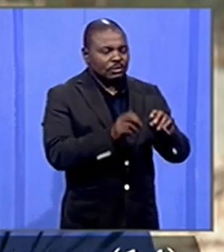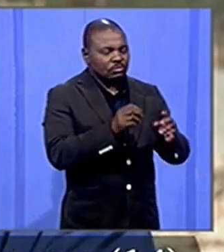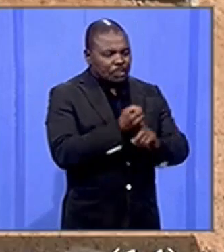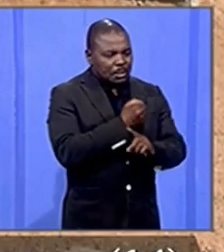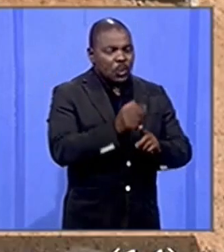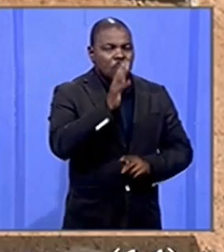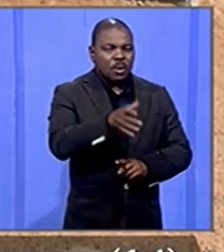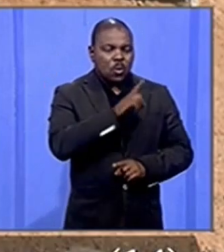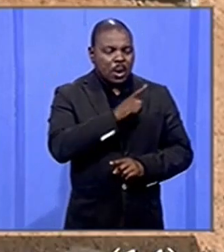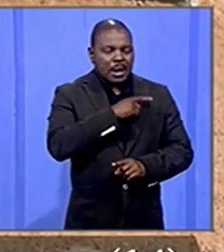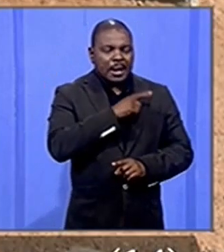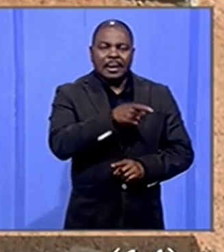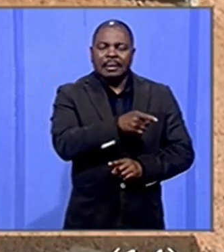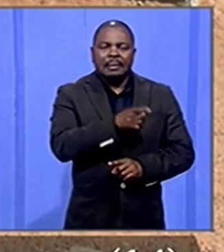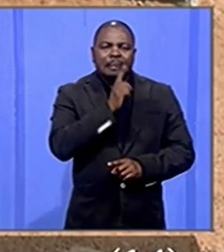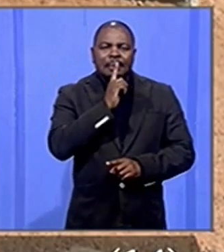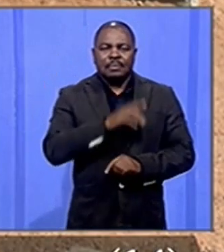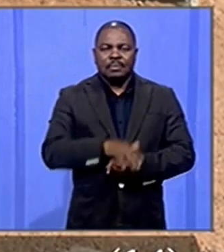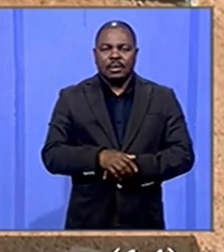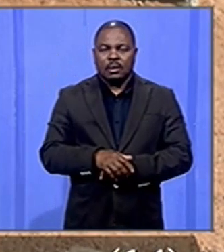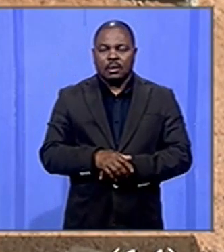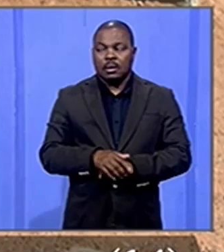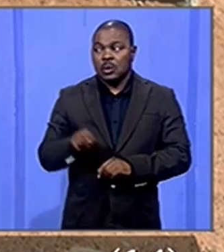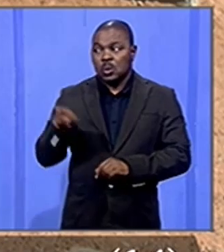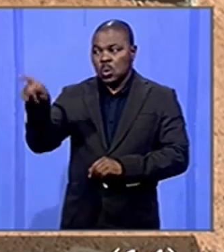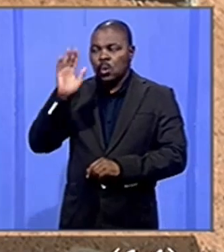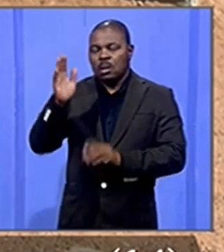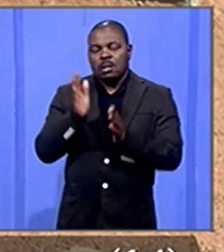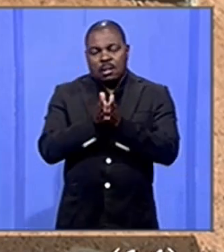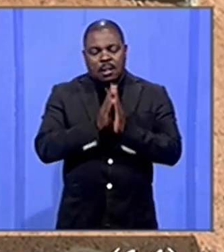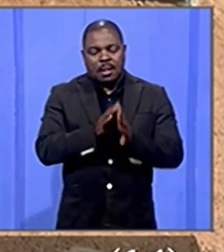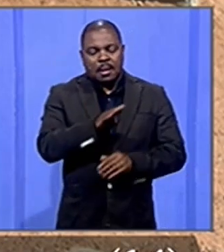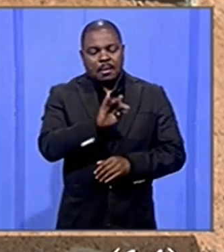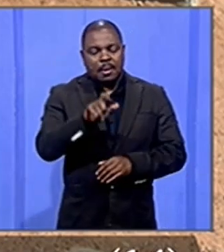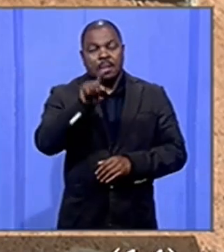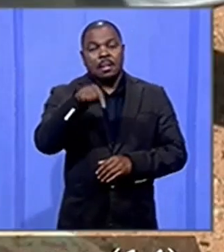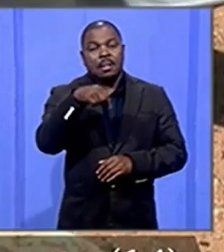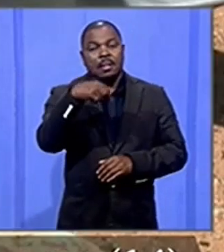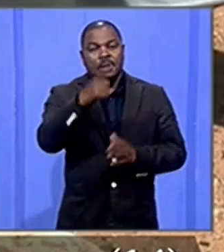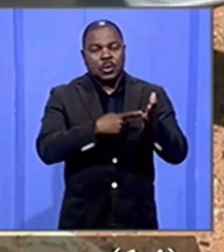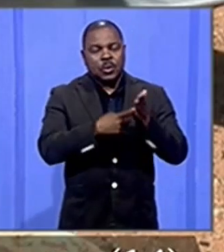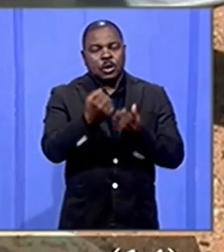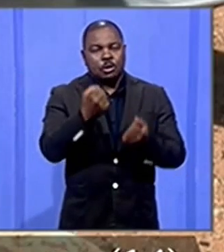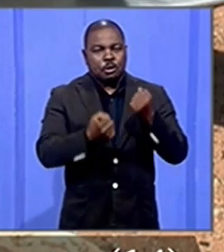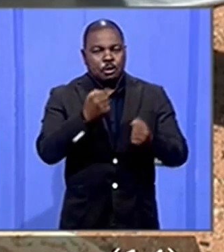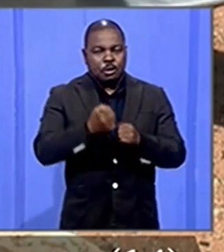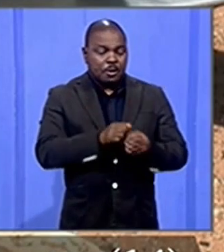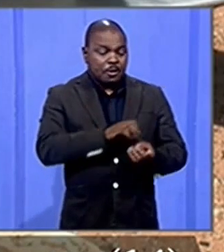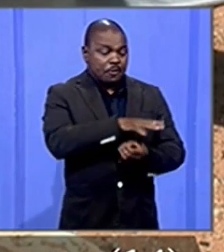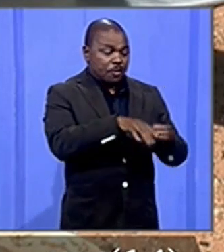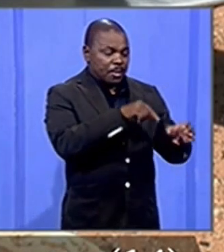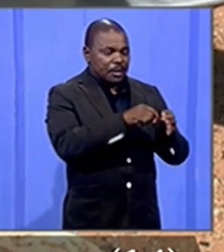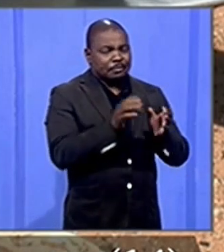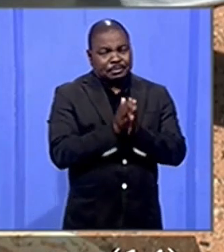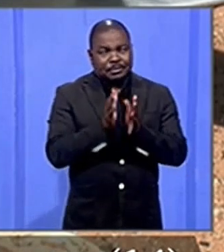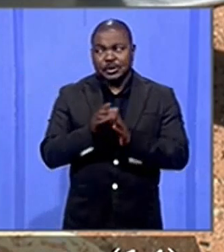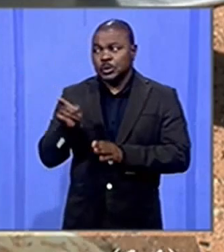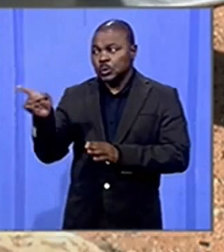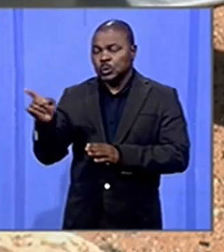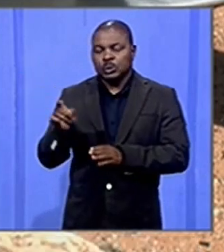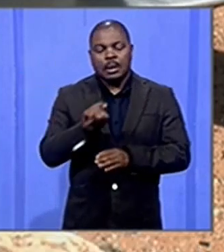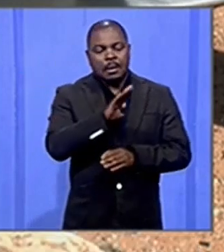ipuelela. Molatofatša o letetse go dira kgopelo ya peile kgorontsheko beke e tlago. Ba lapa la motswa sehlabelo ba dira boipiletšo ba gore a ganetšwe